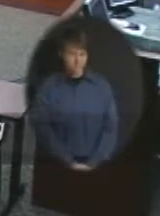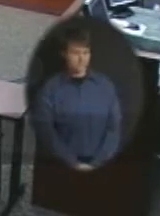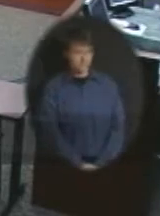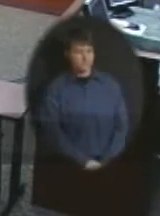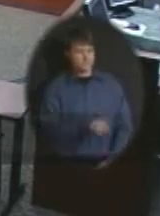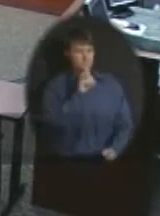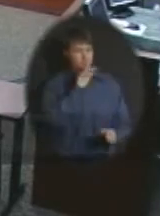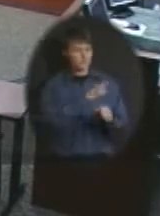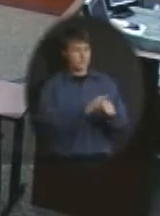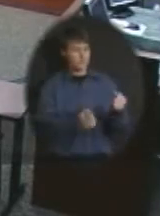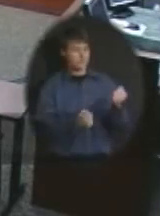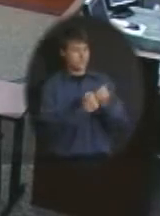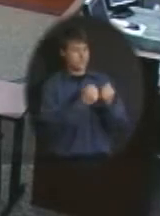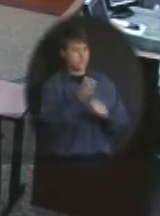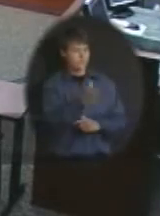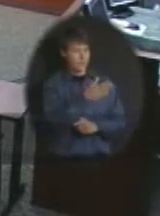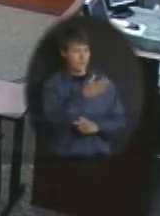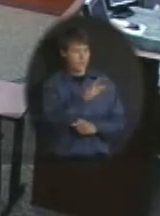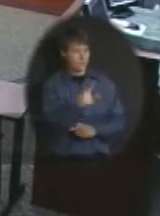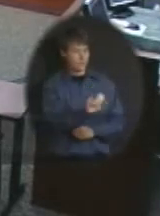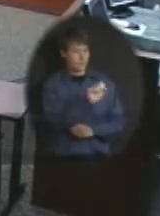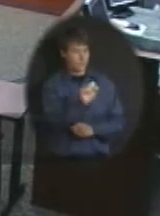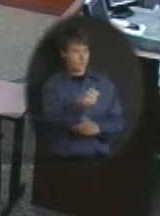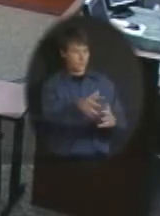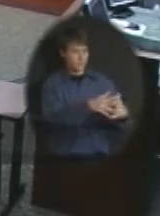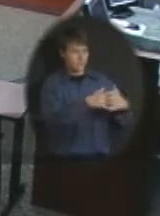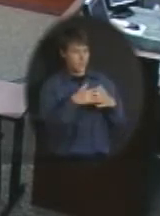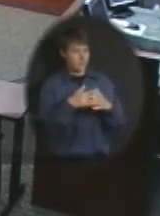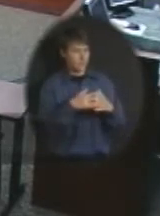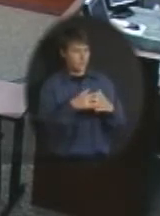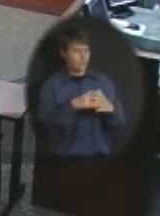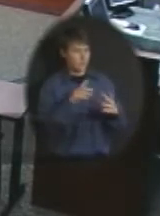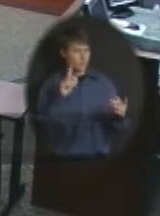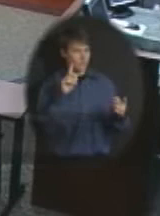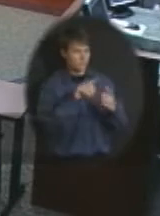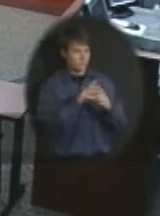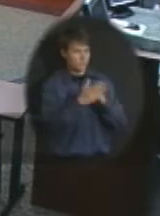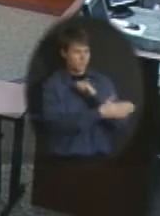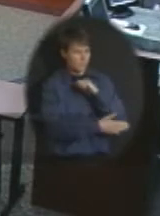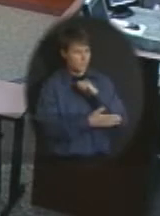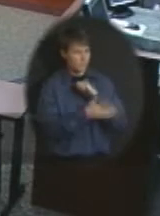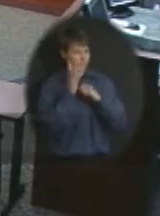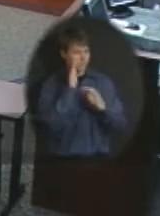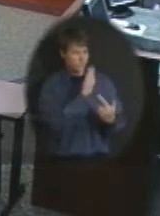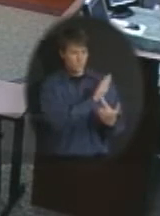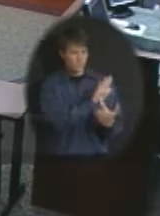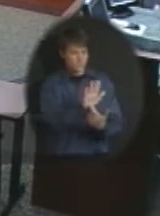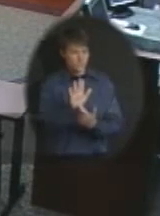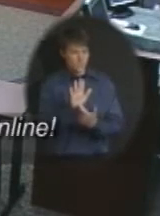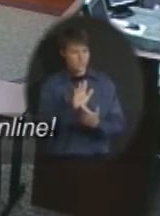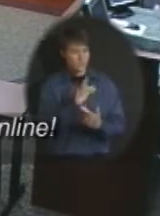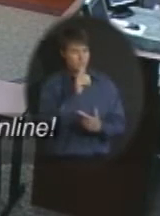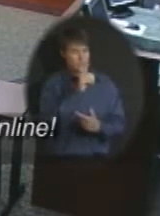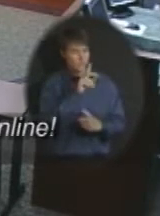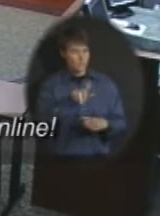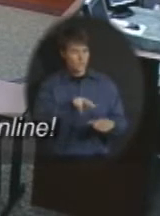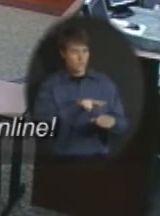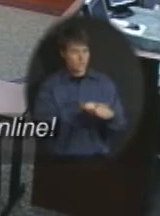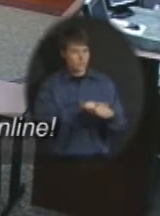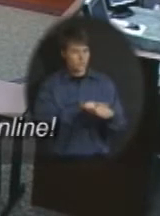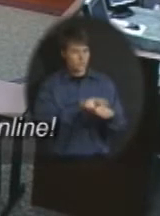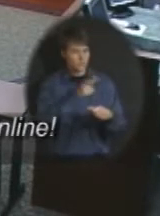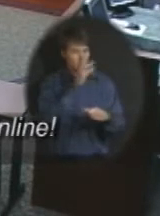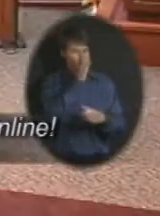I pledge allegiance To the flag of the United States of America and to the republic for which it stands,